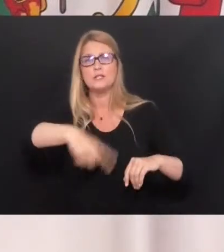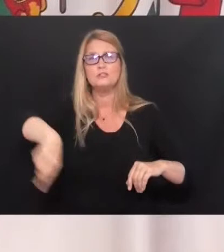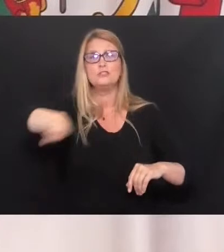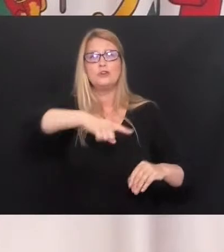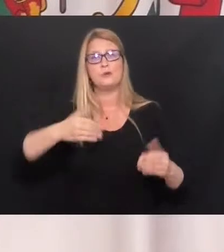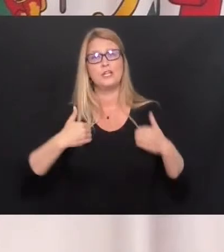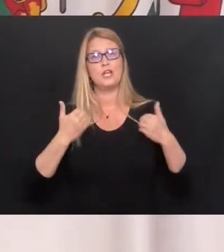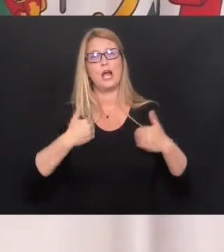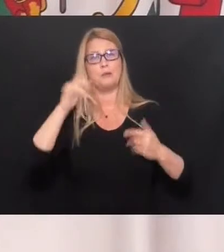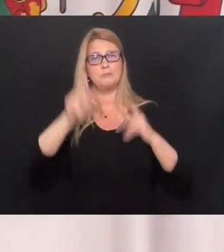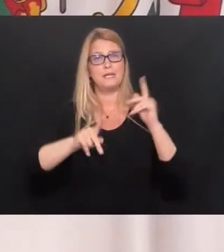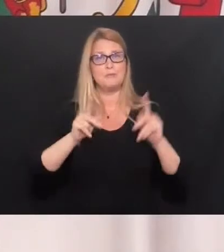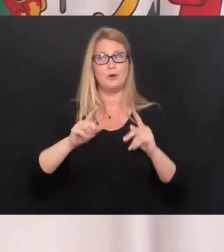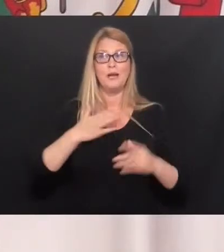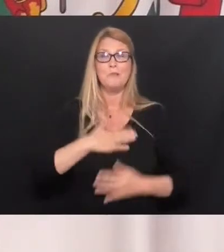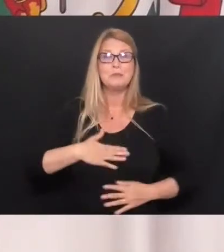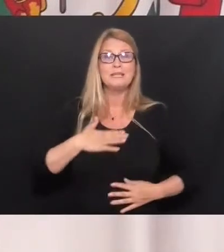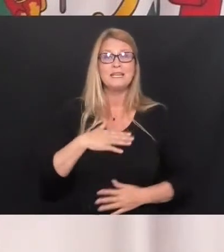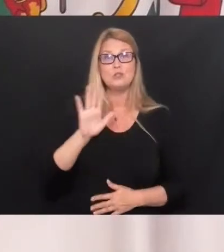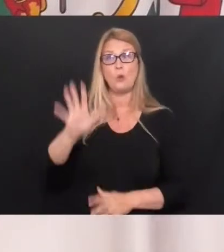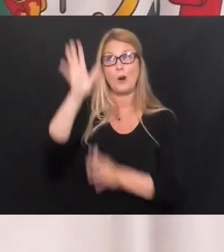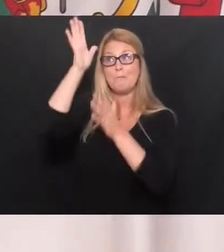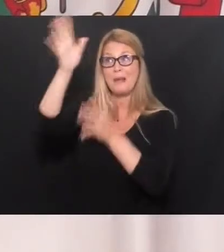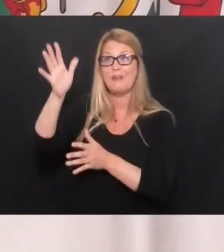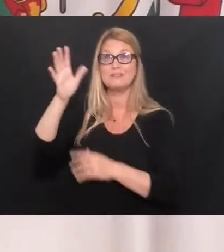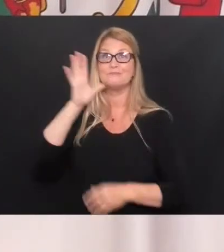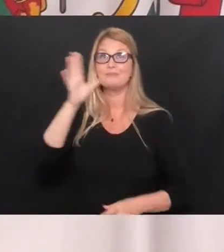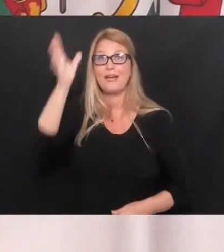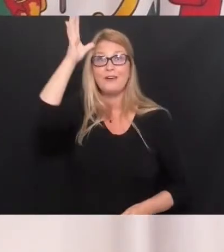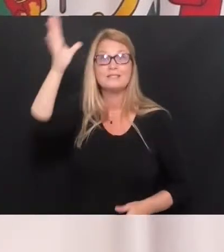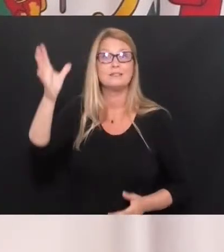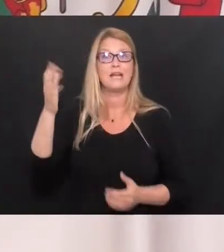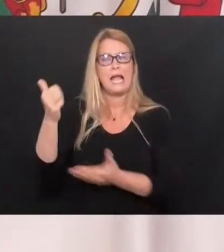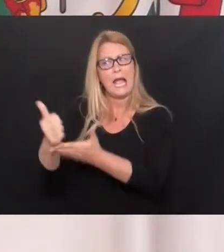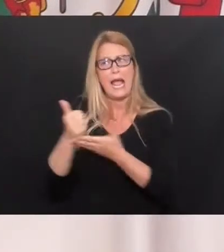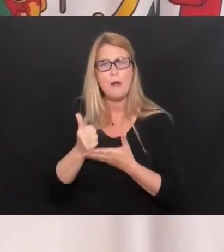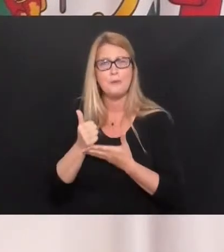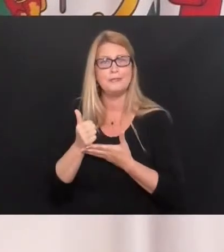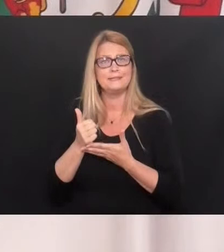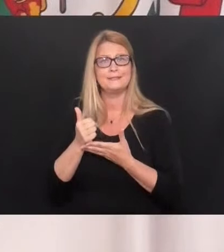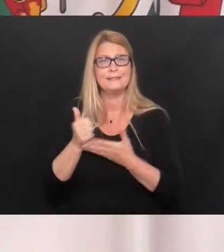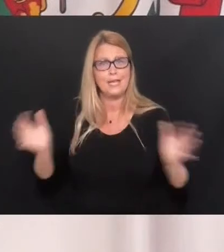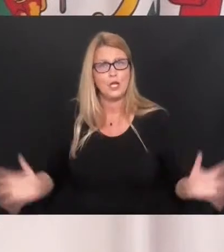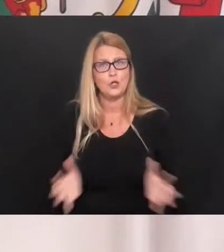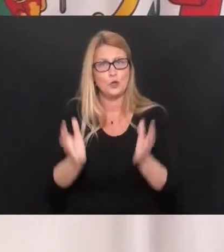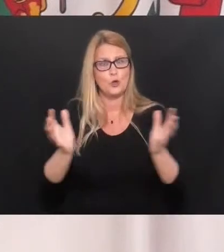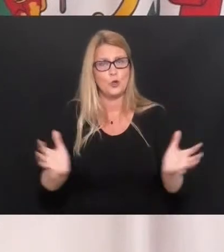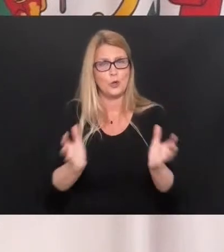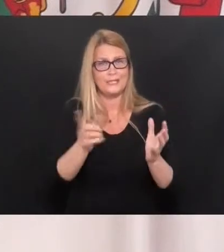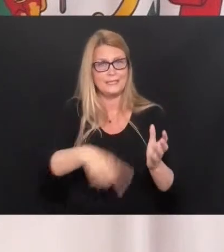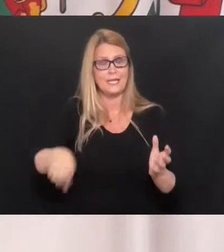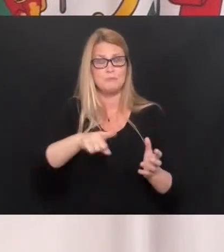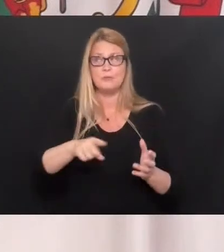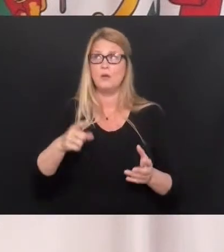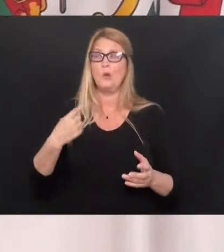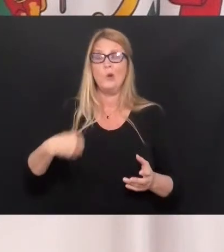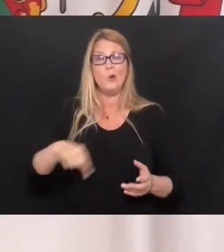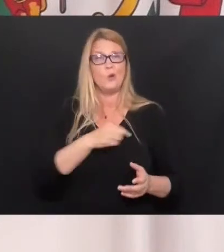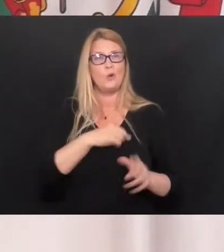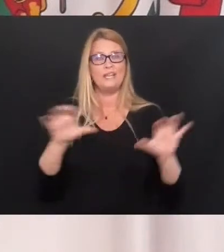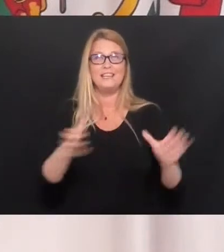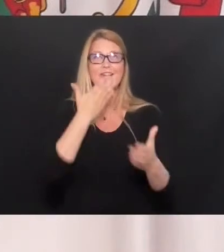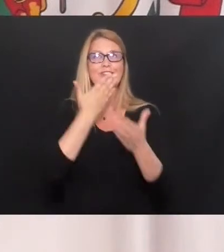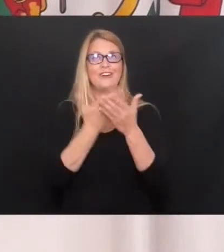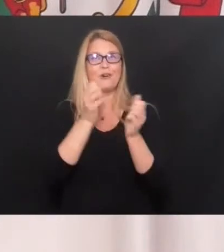people and their parents and their grandparents. Help us. You helped us so much in the census and everything all throughout this